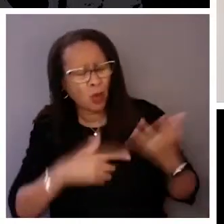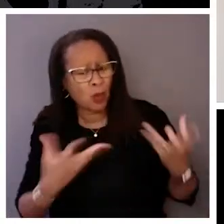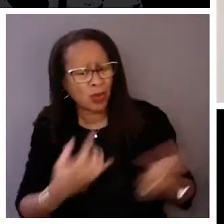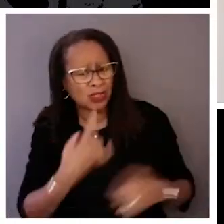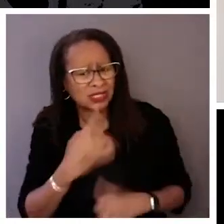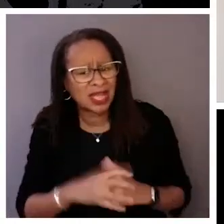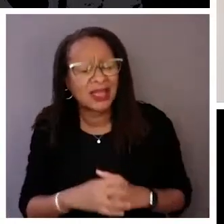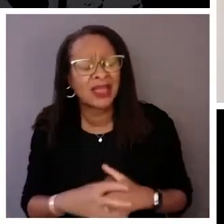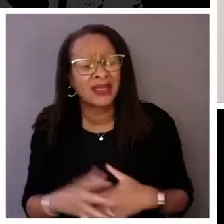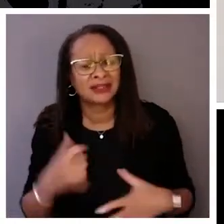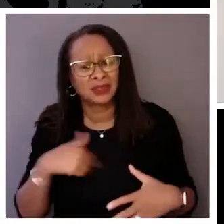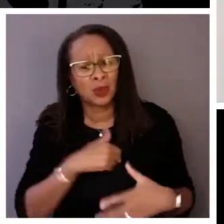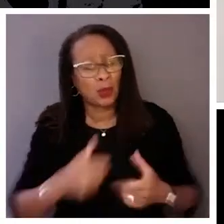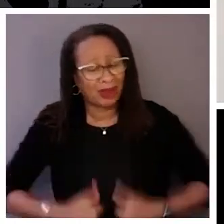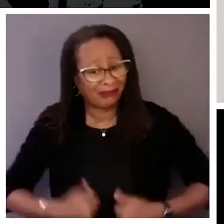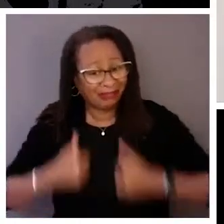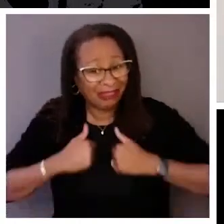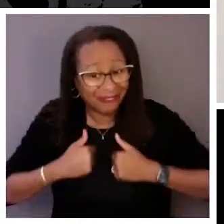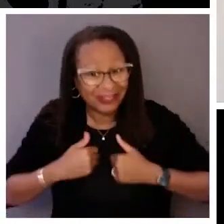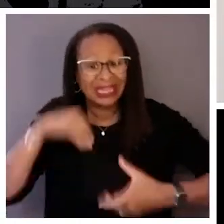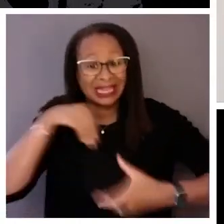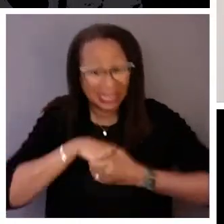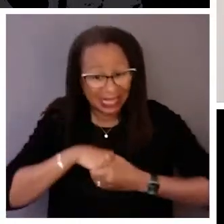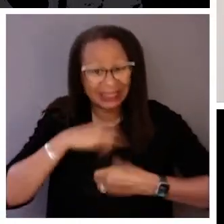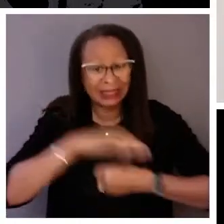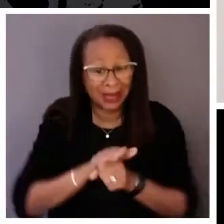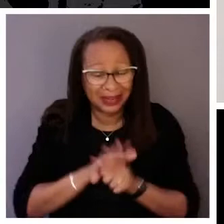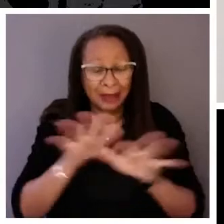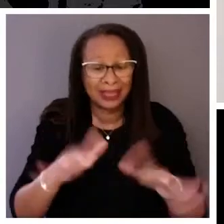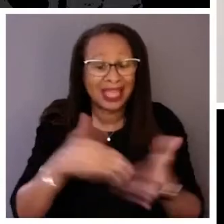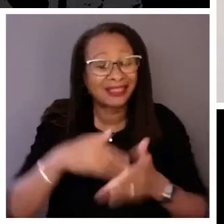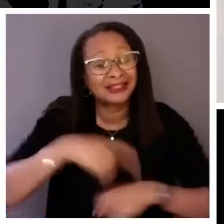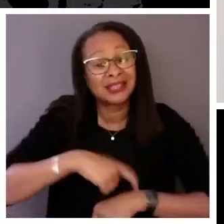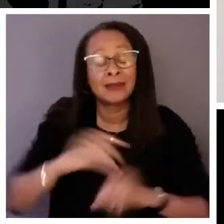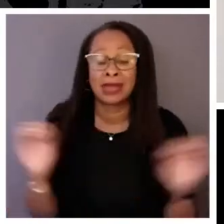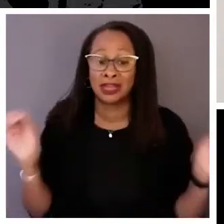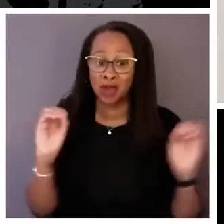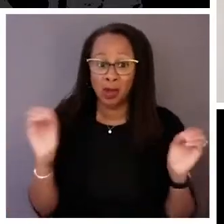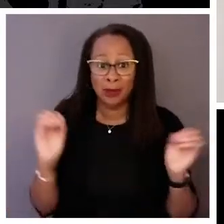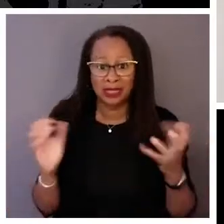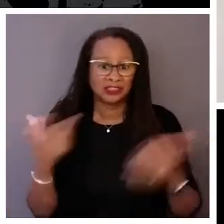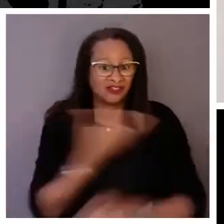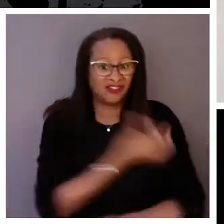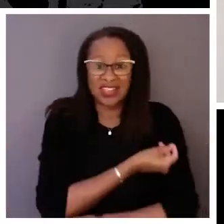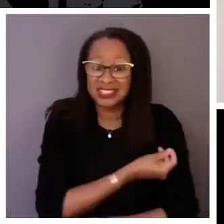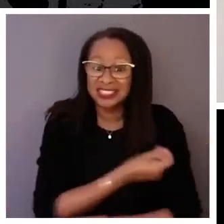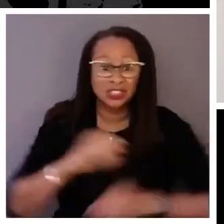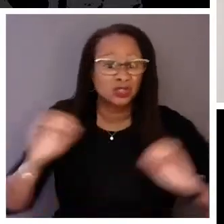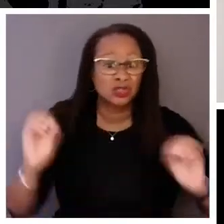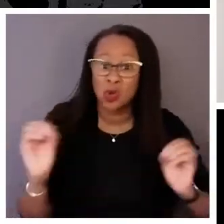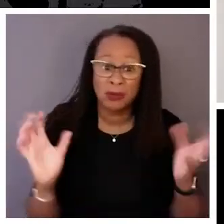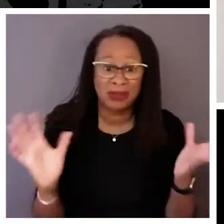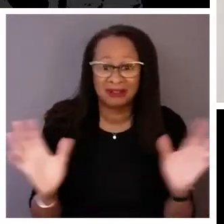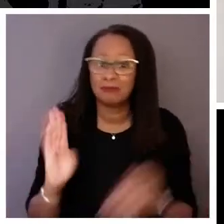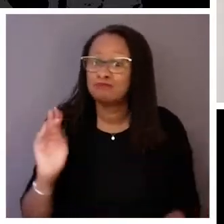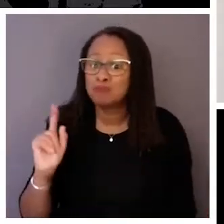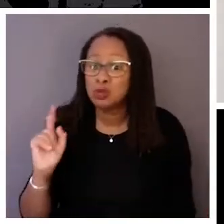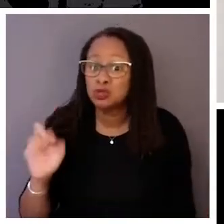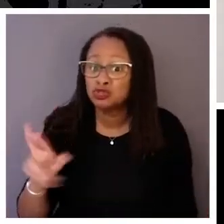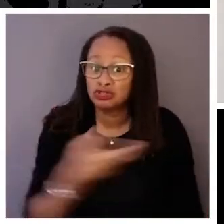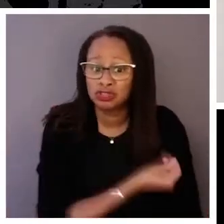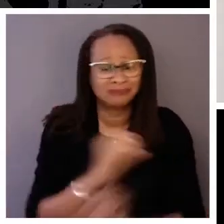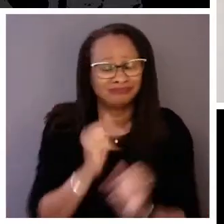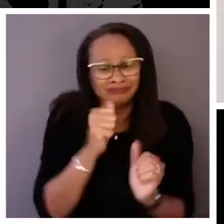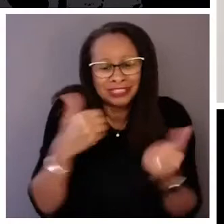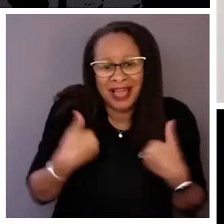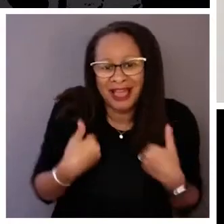to say. And so we were living in the pandemic and, nobody was vaxxed, nobody was boosted. It was